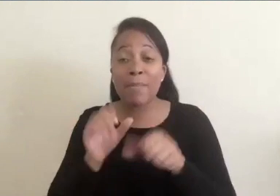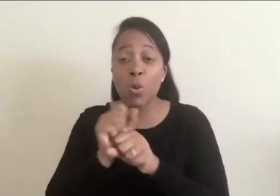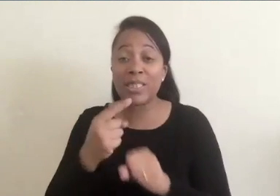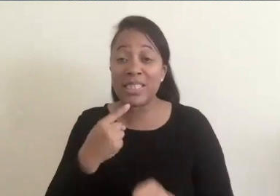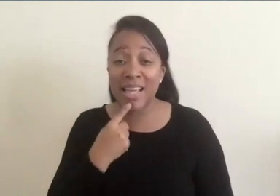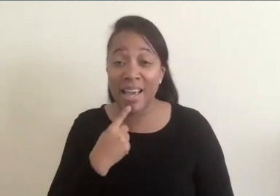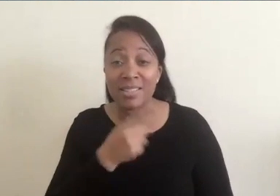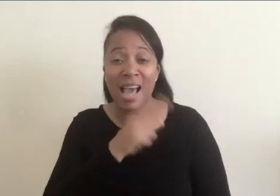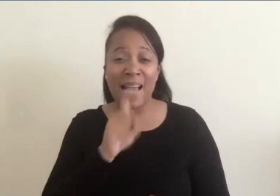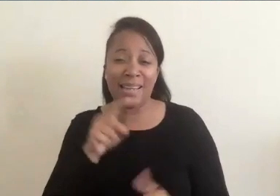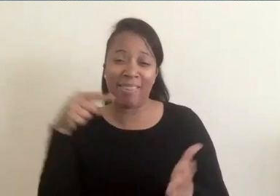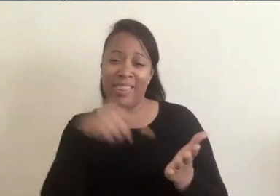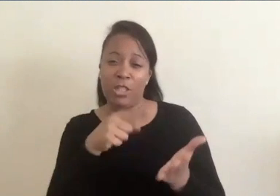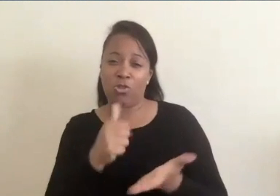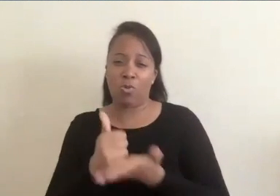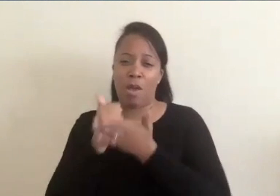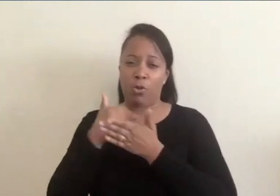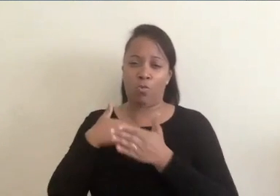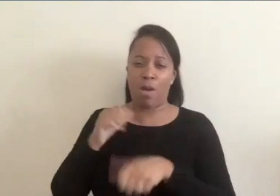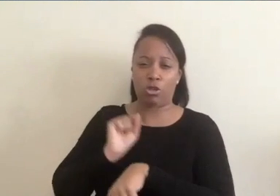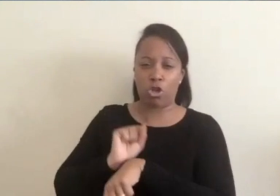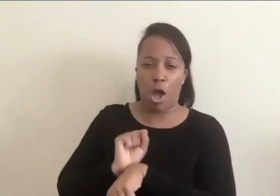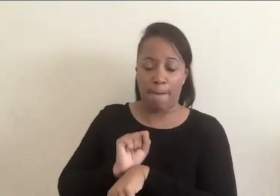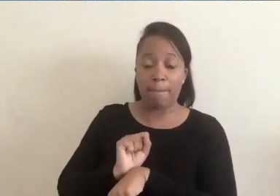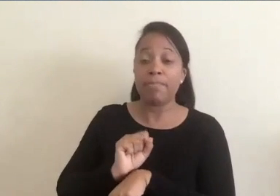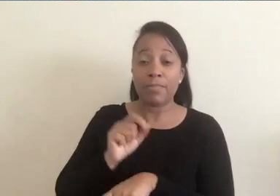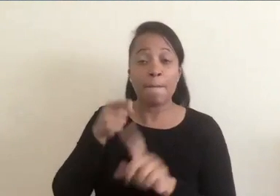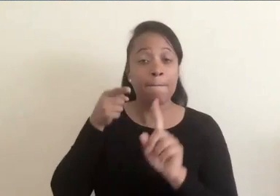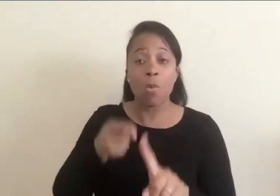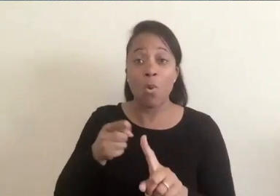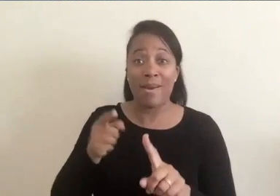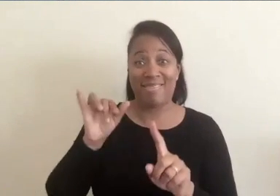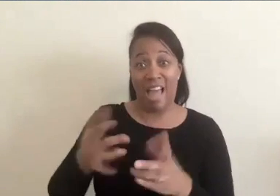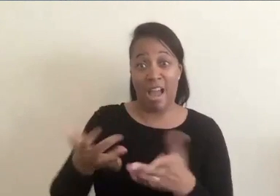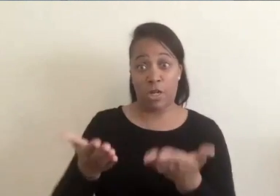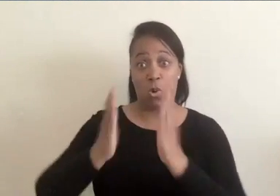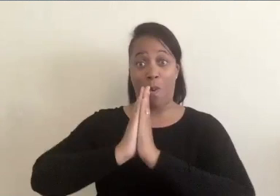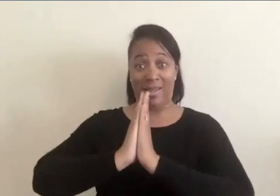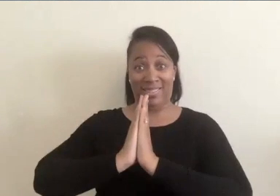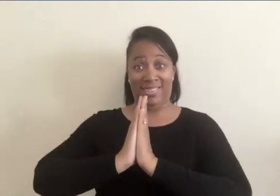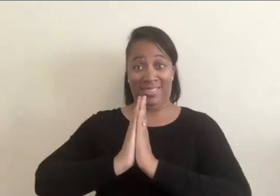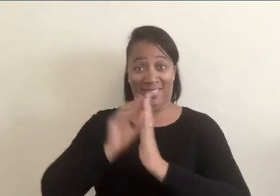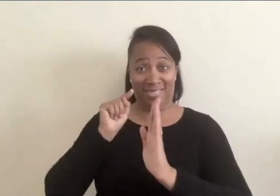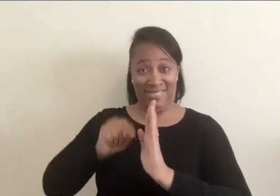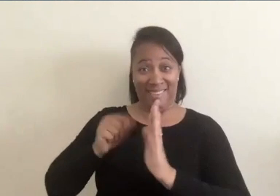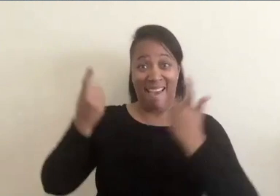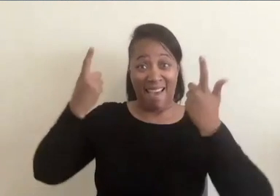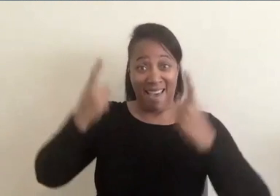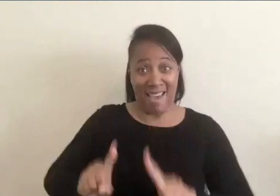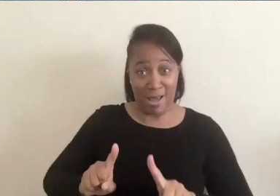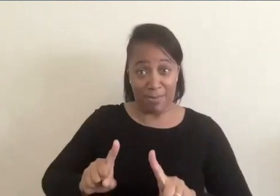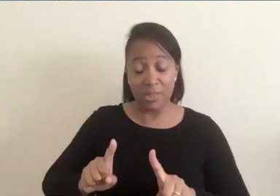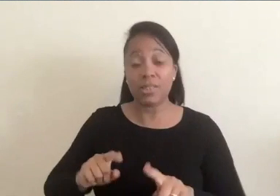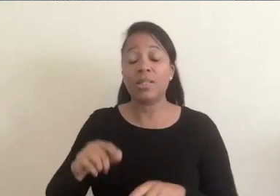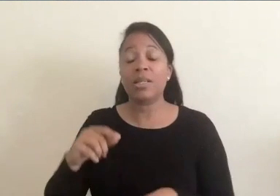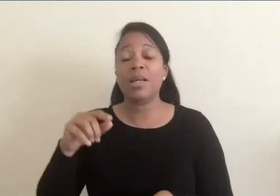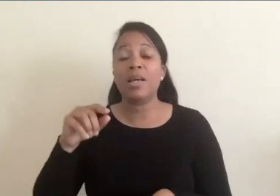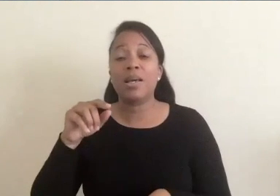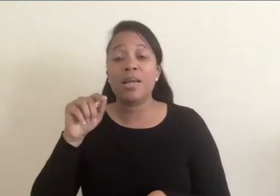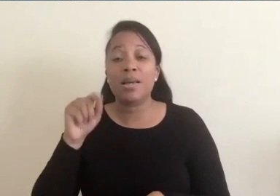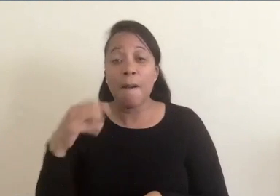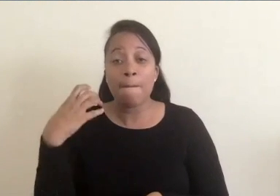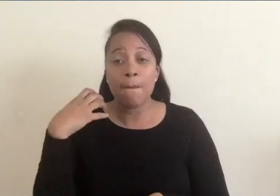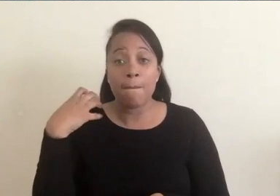with my job. Once an accommodation request is made, the employer must do two things: engage in